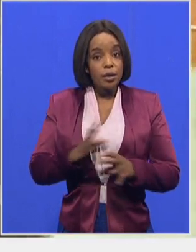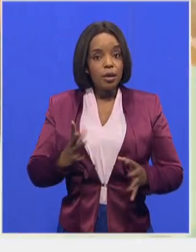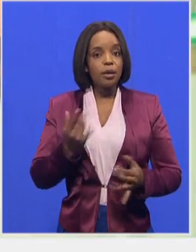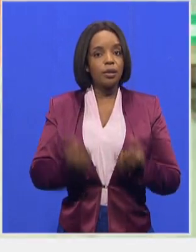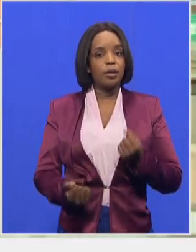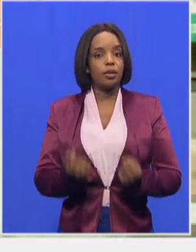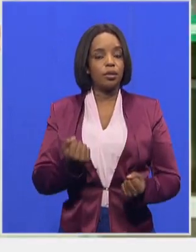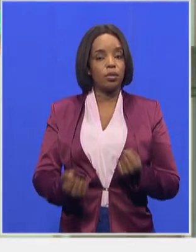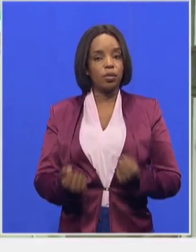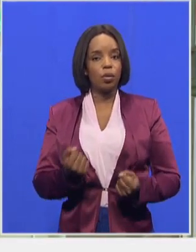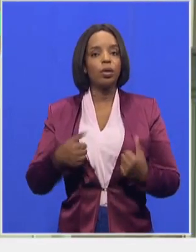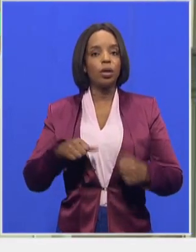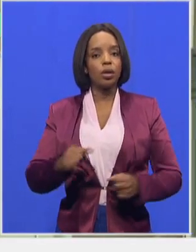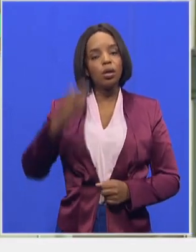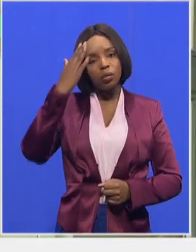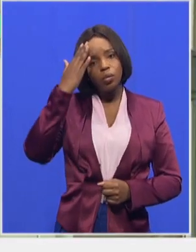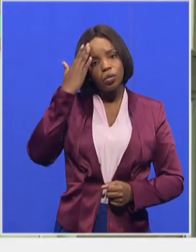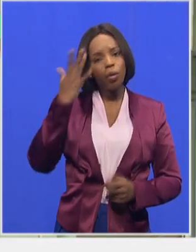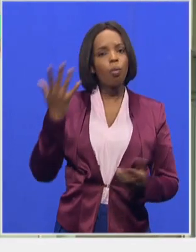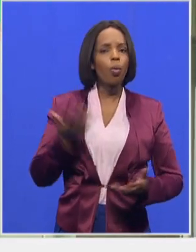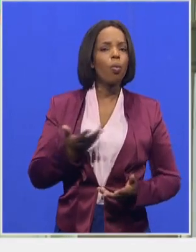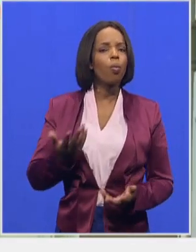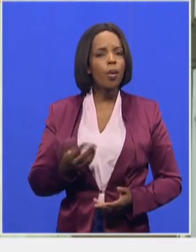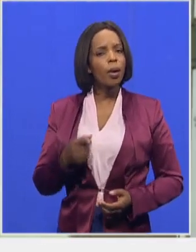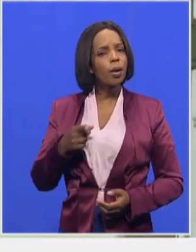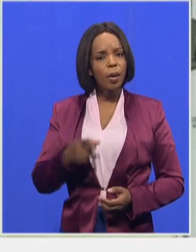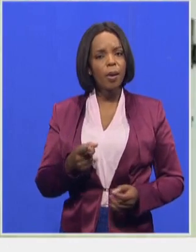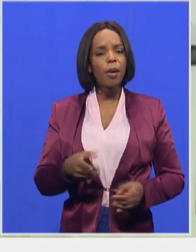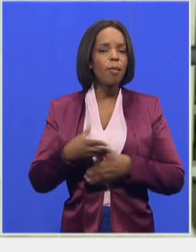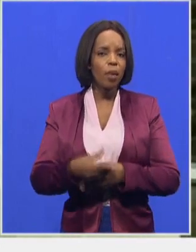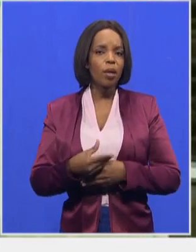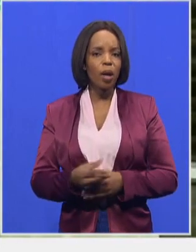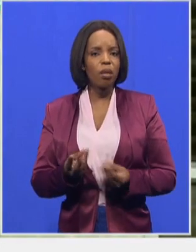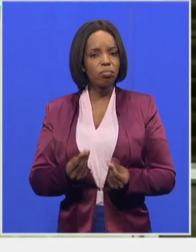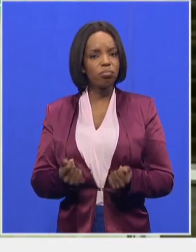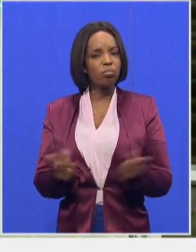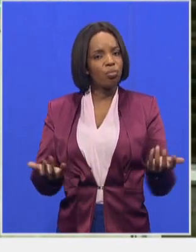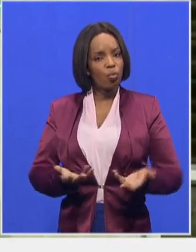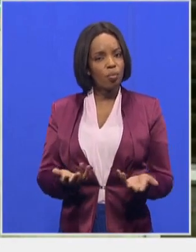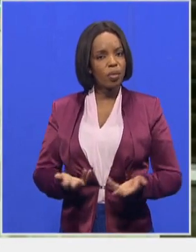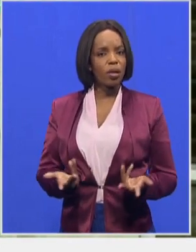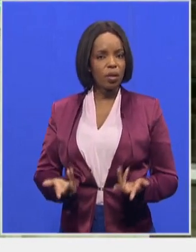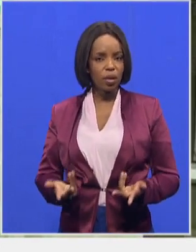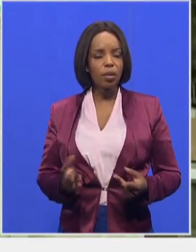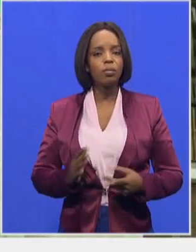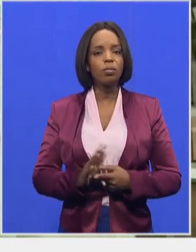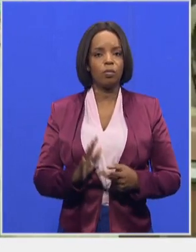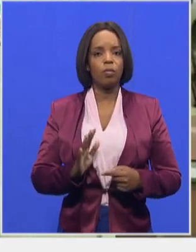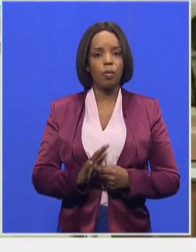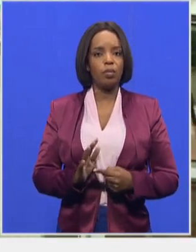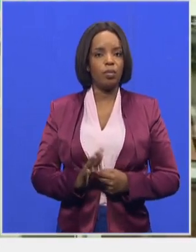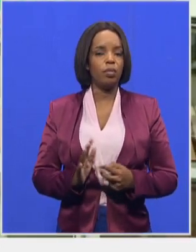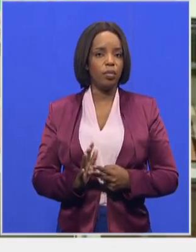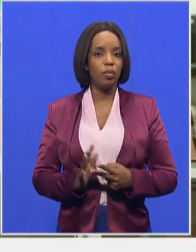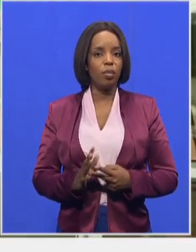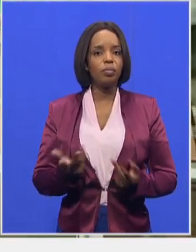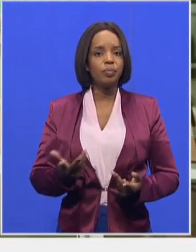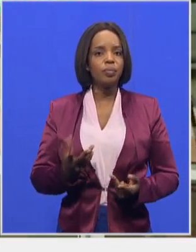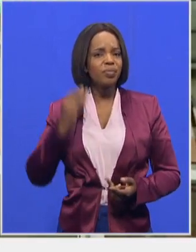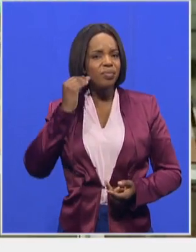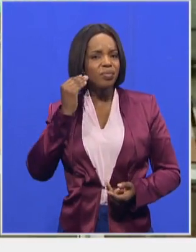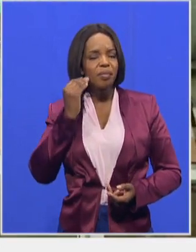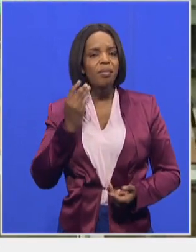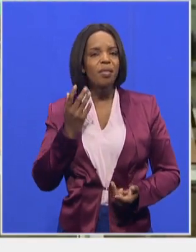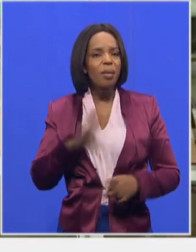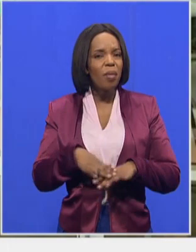meetings, where the paper, the document disappeared to, and possibly also find out where exactly the sum of monies.